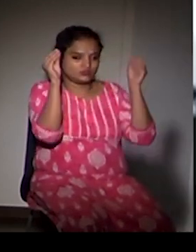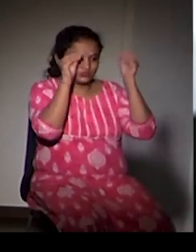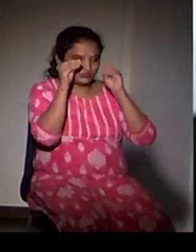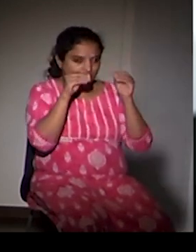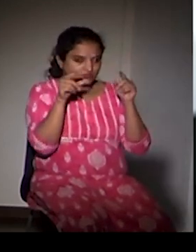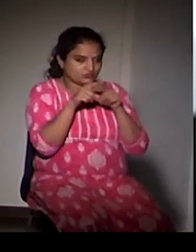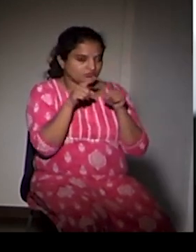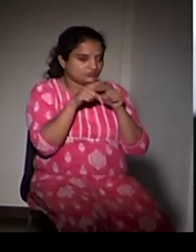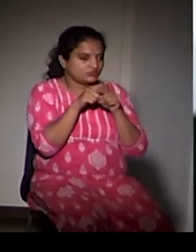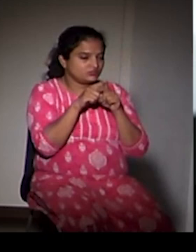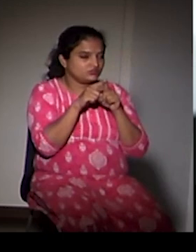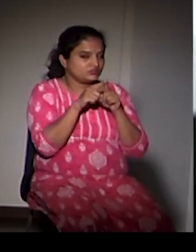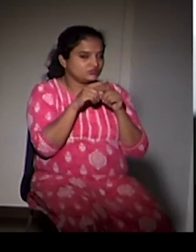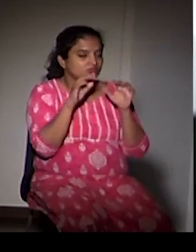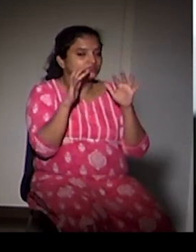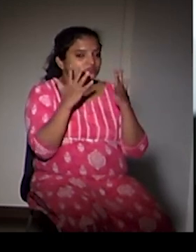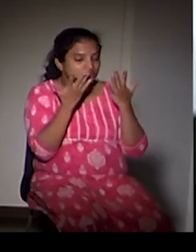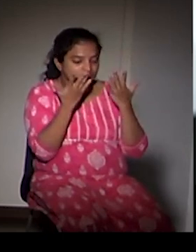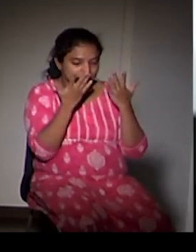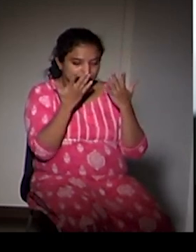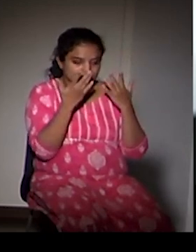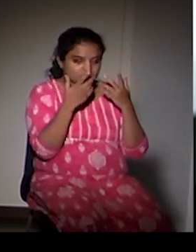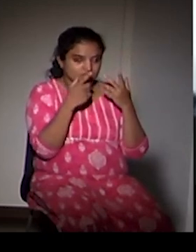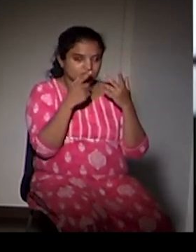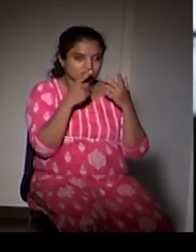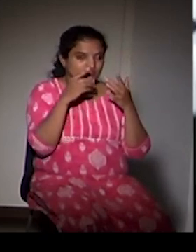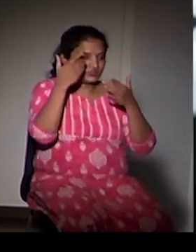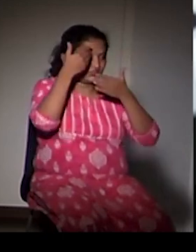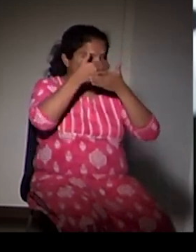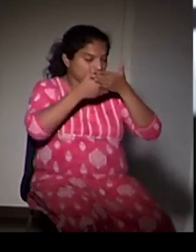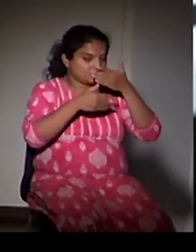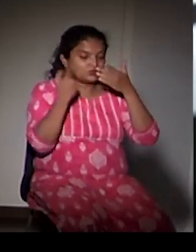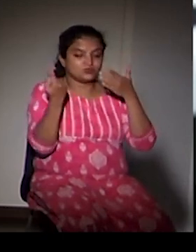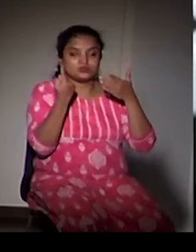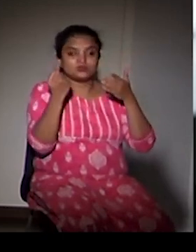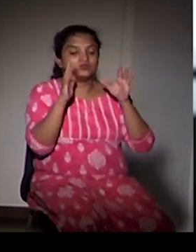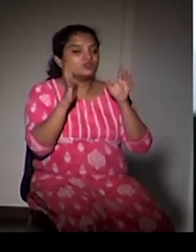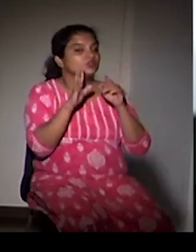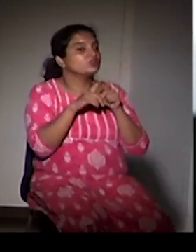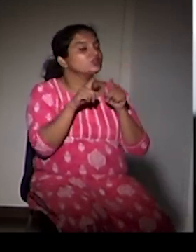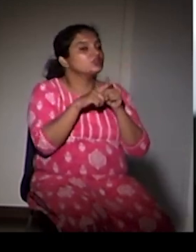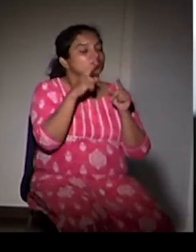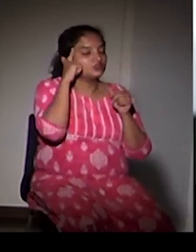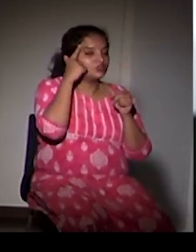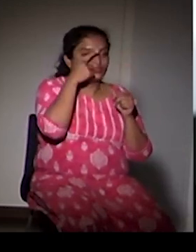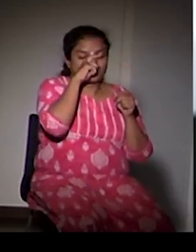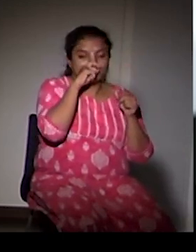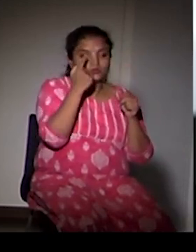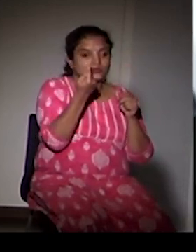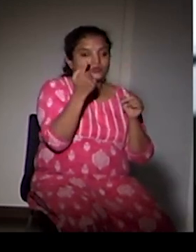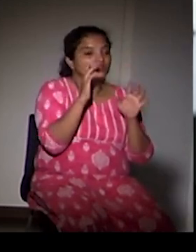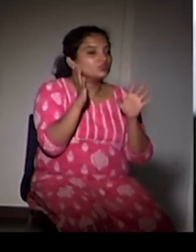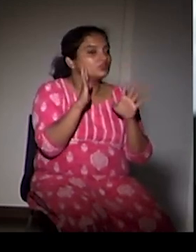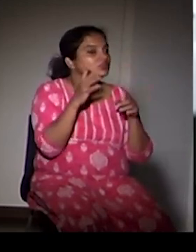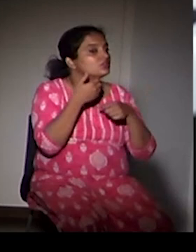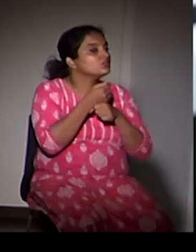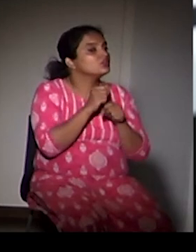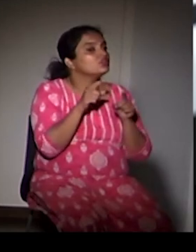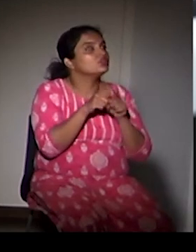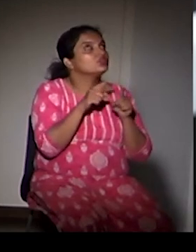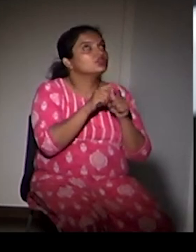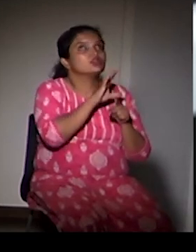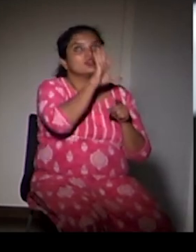flat surfaces. And I think it's not fanciful to think of the blue here as indicating the